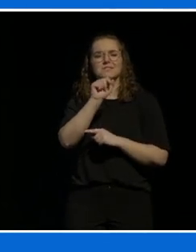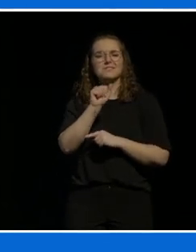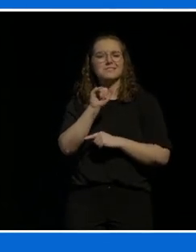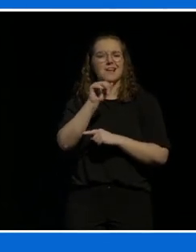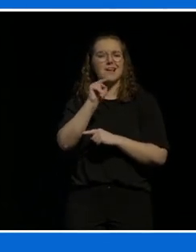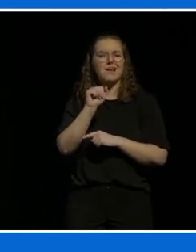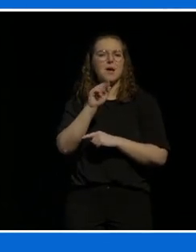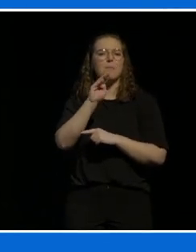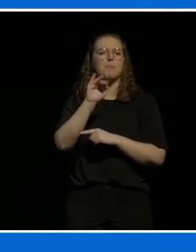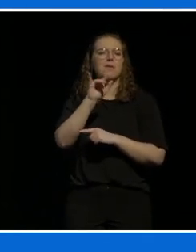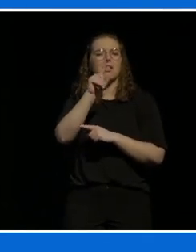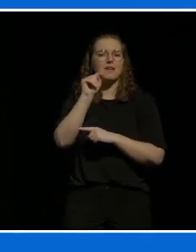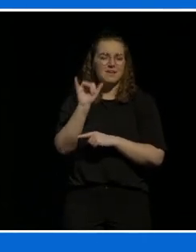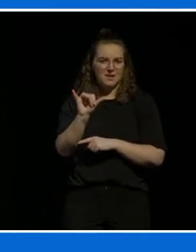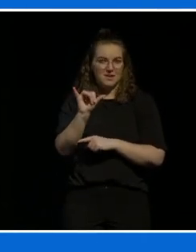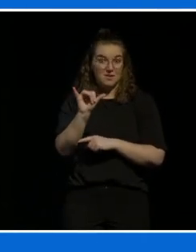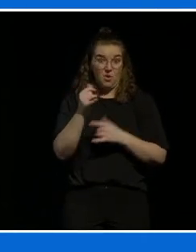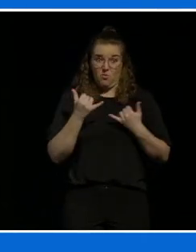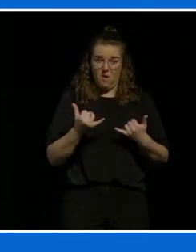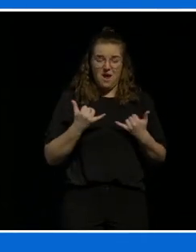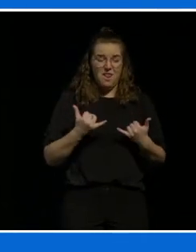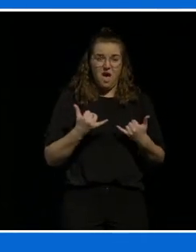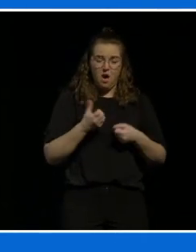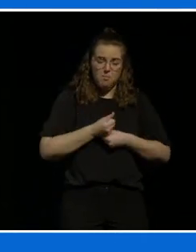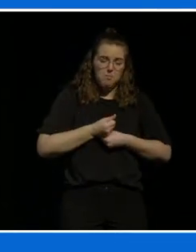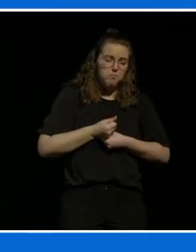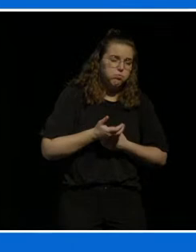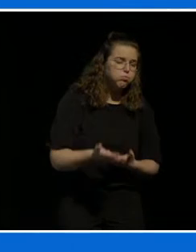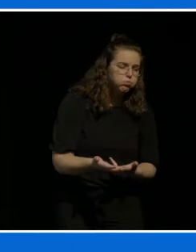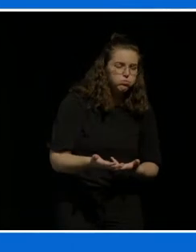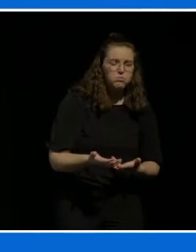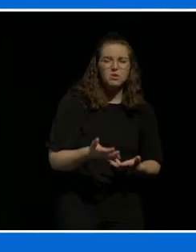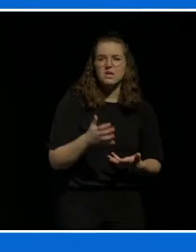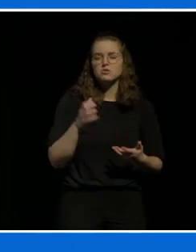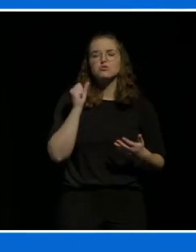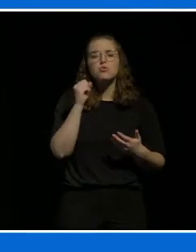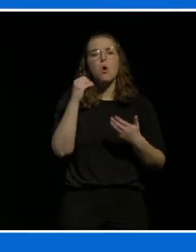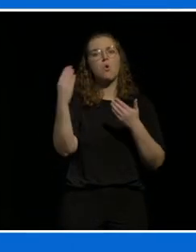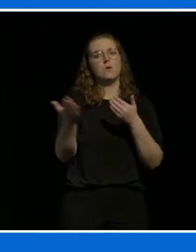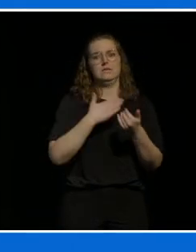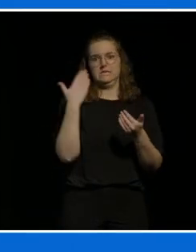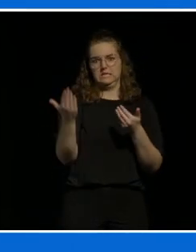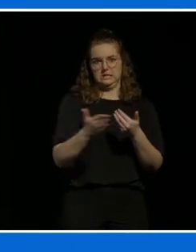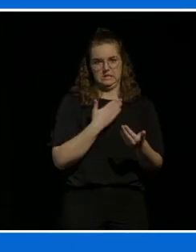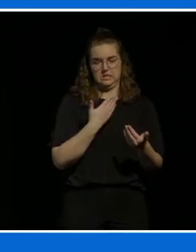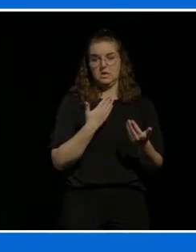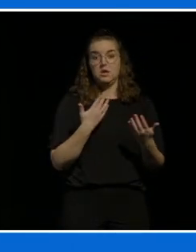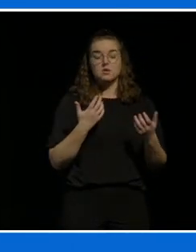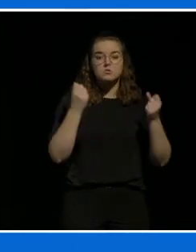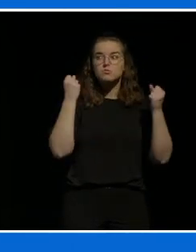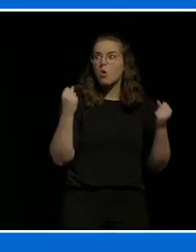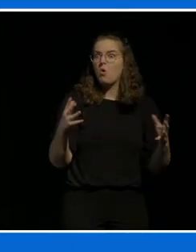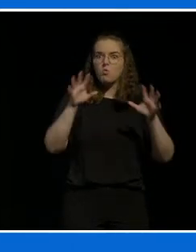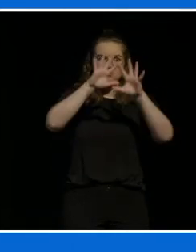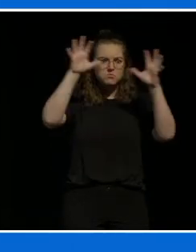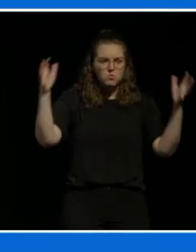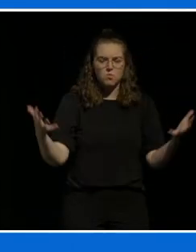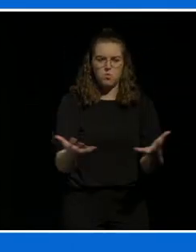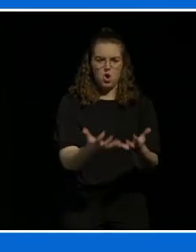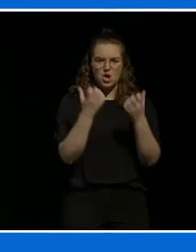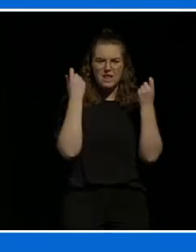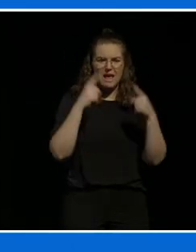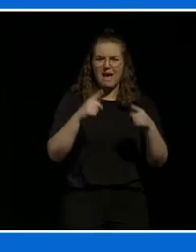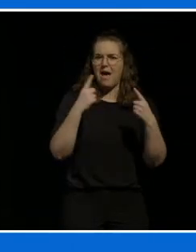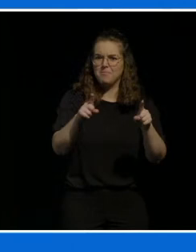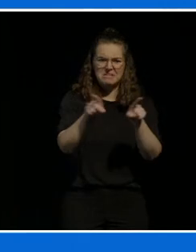is easy to burn out right now. There are so many things happening in the world. You're getting so much information thrown at you